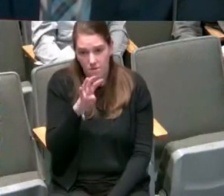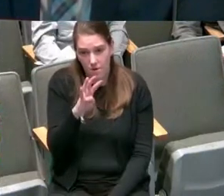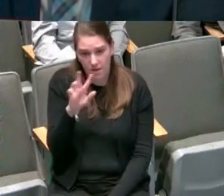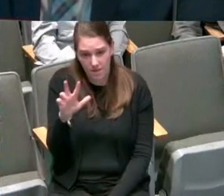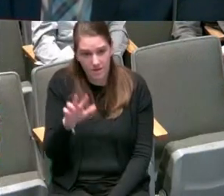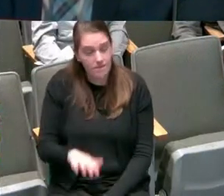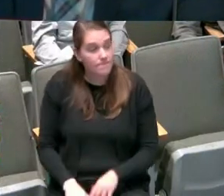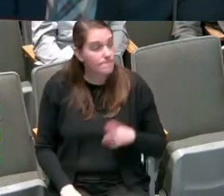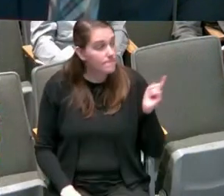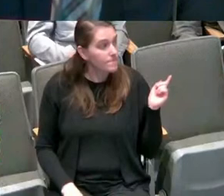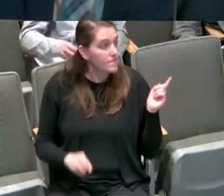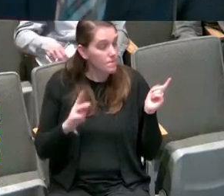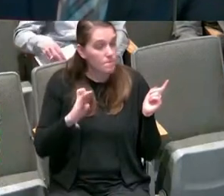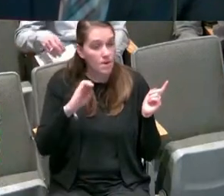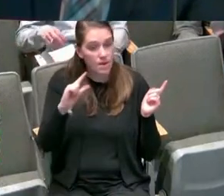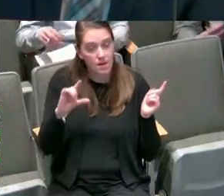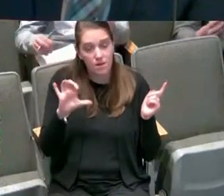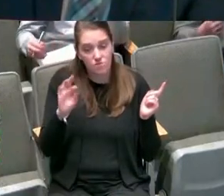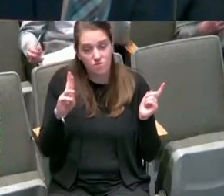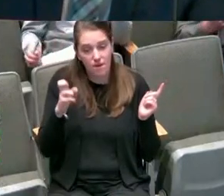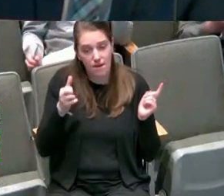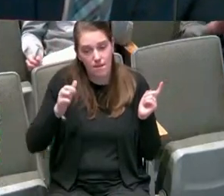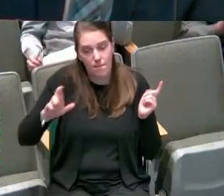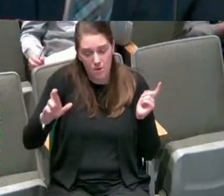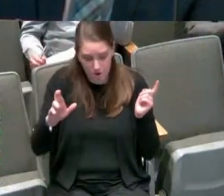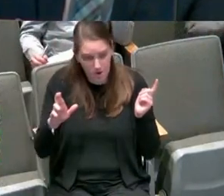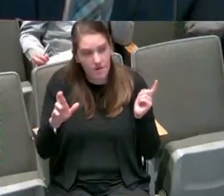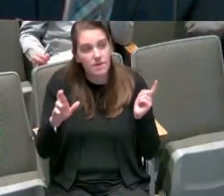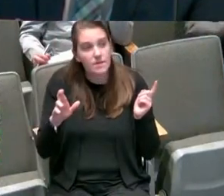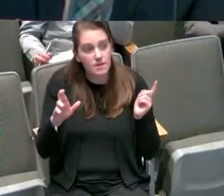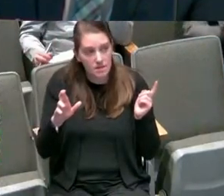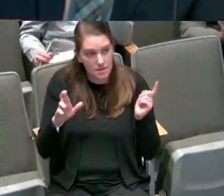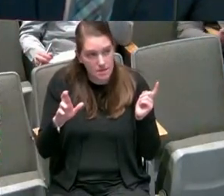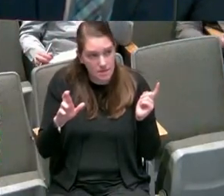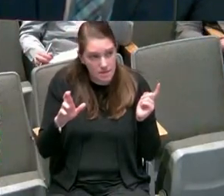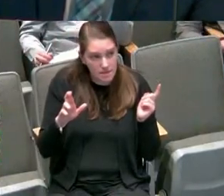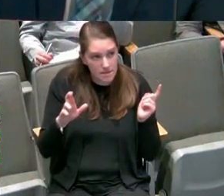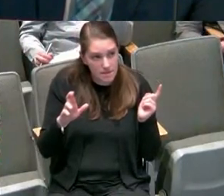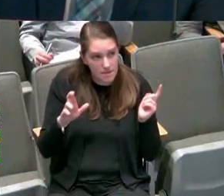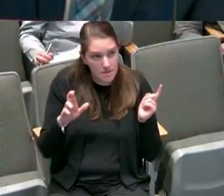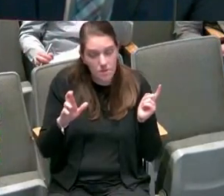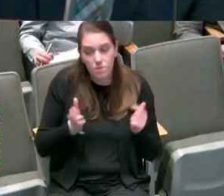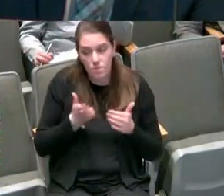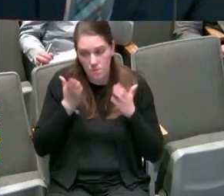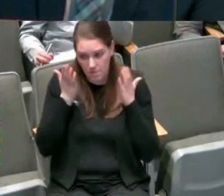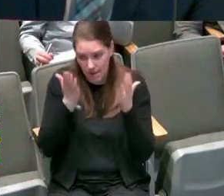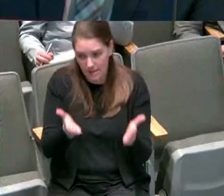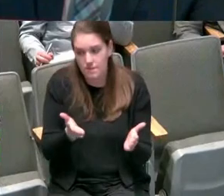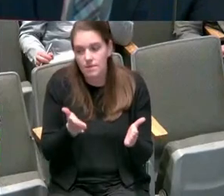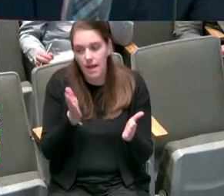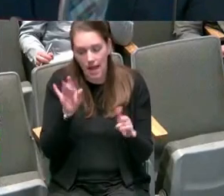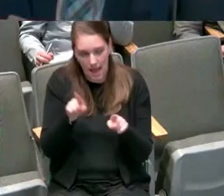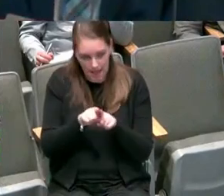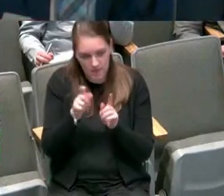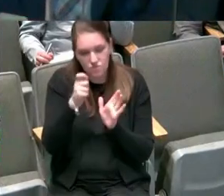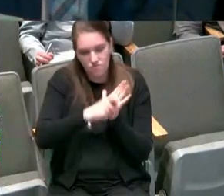this is Muriel Kramer this like board moves the motion as printed in the warrants document warrants emotions document